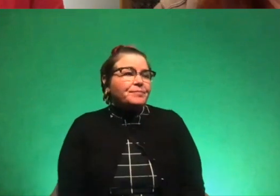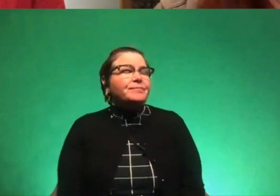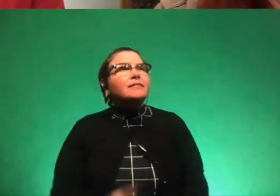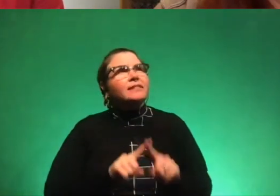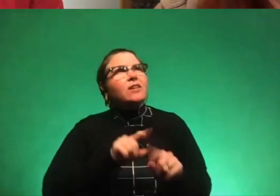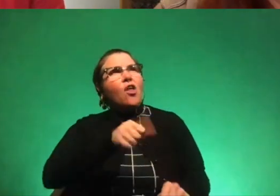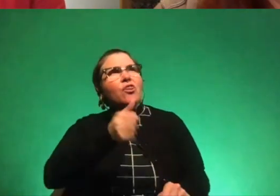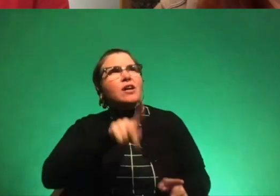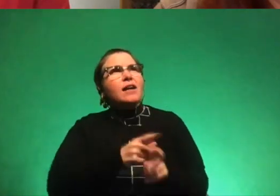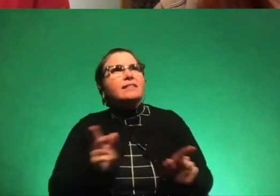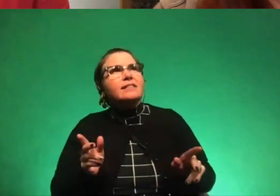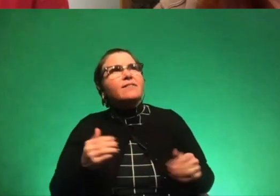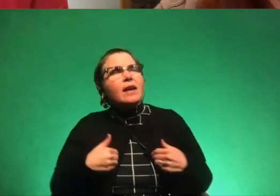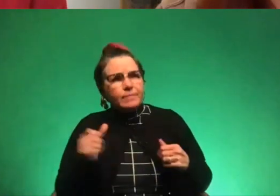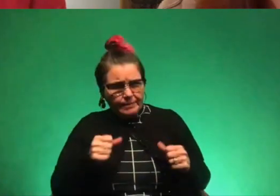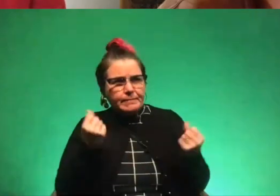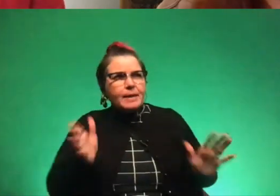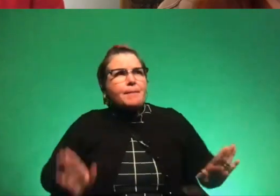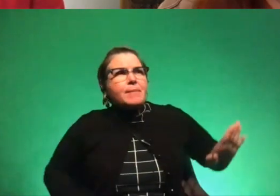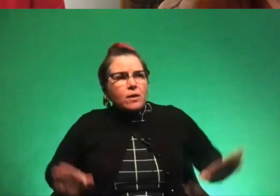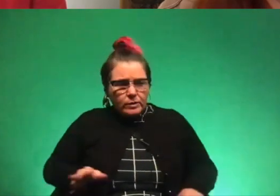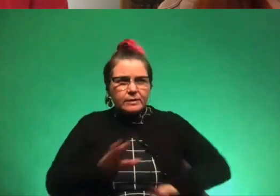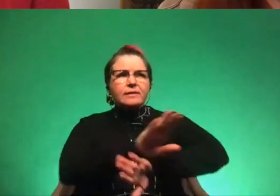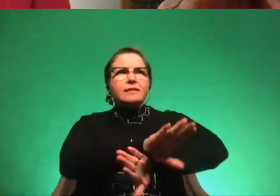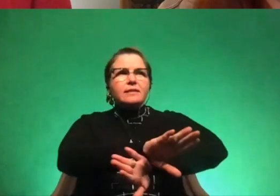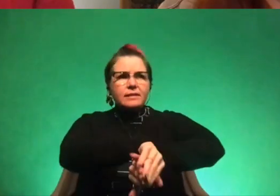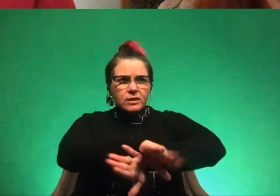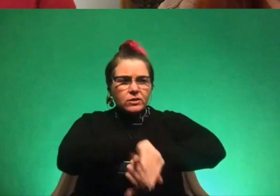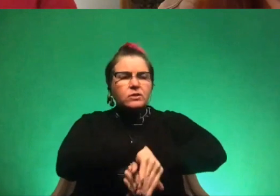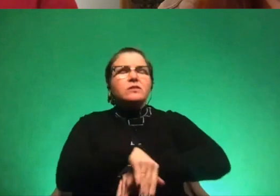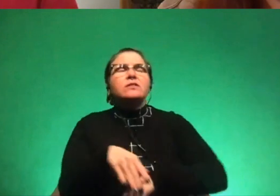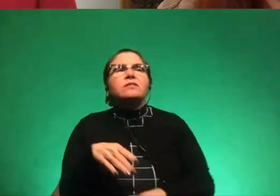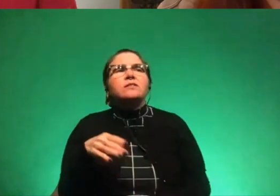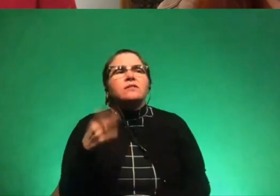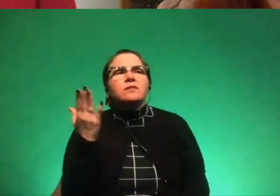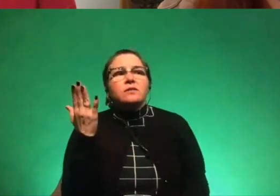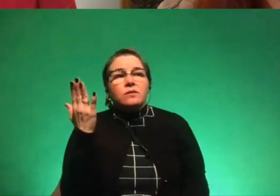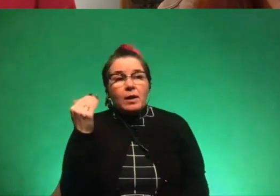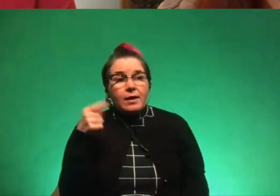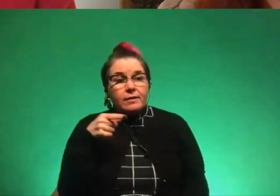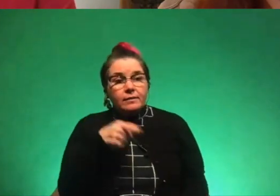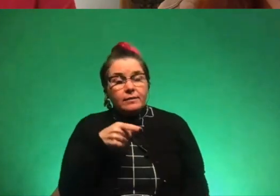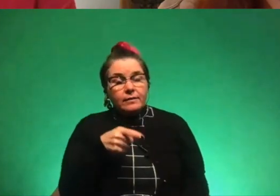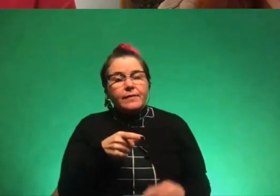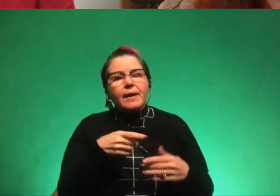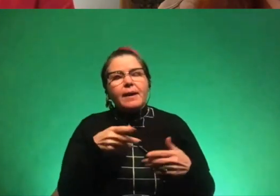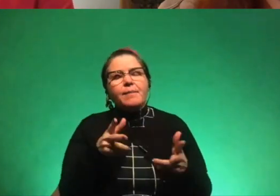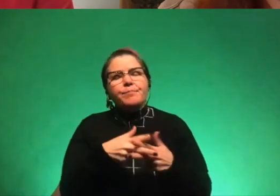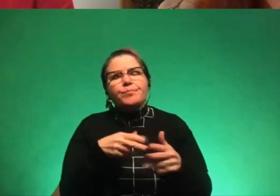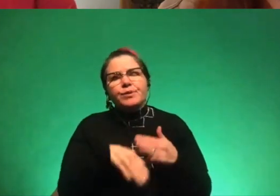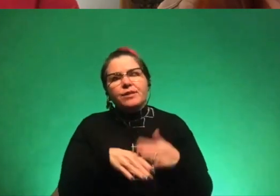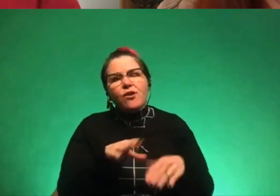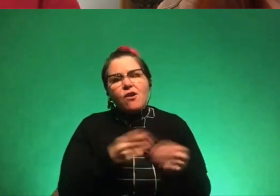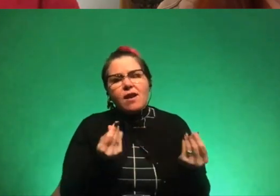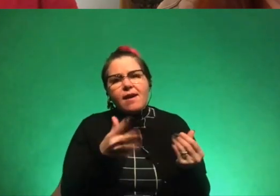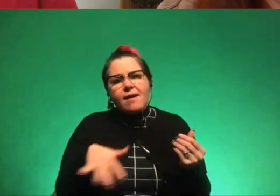animals. So yeah, lots of penguins. We also see seals because they breed on the land as